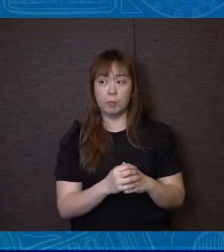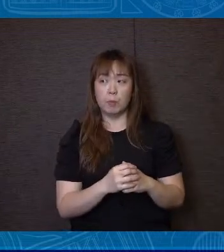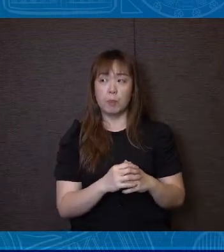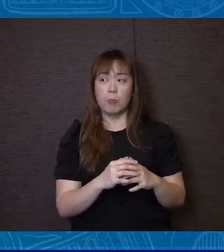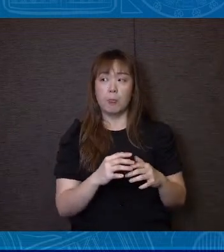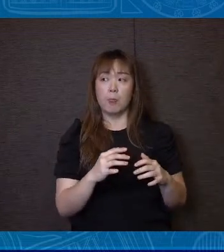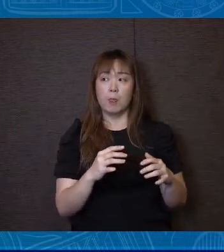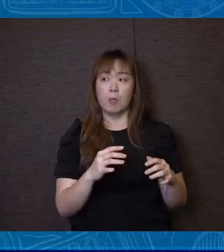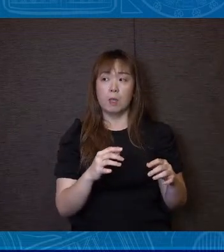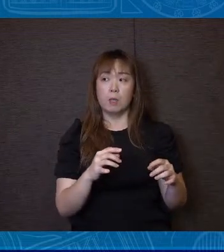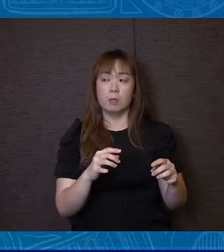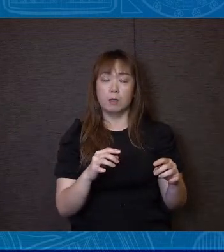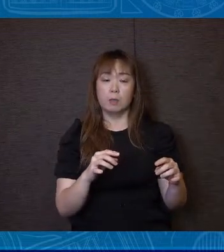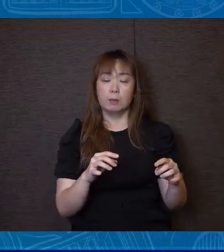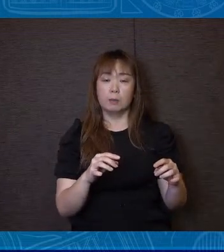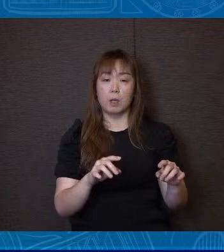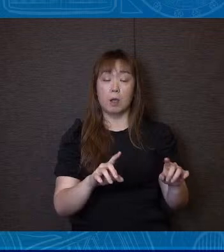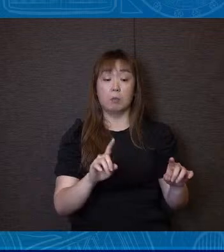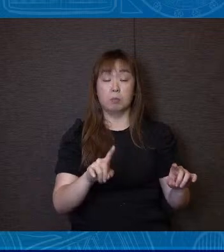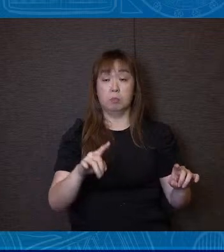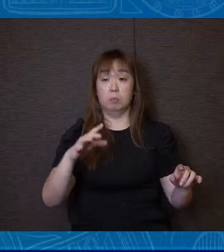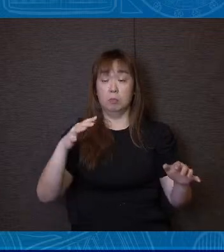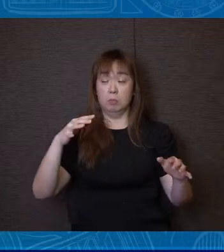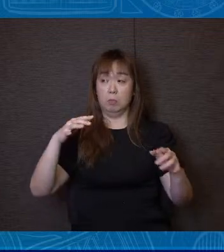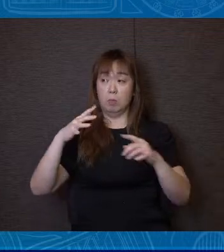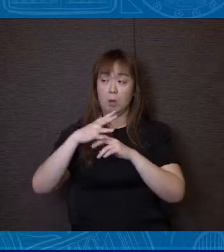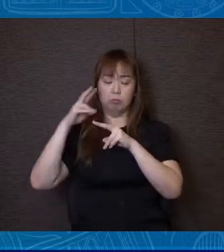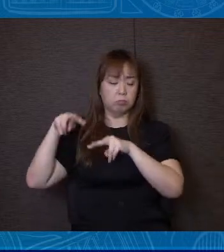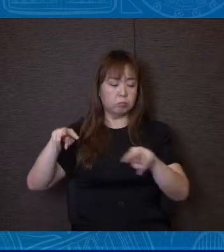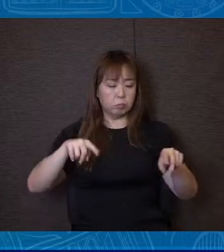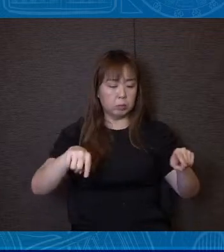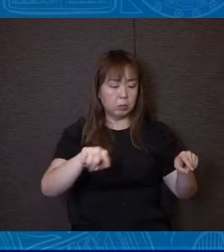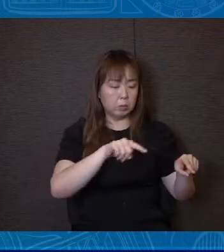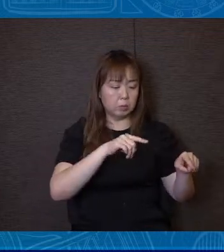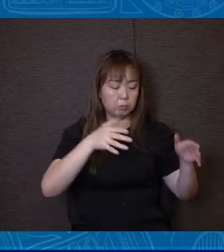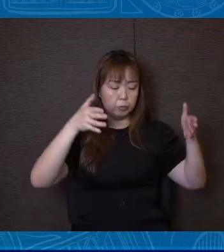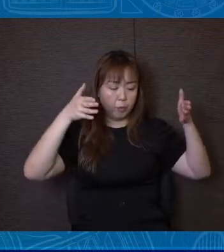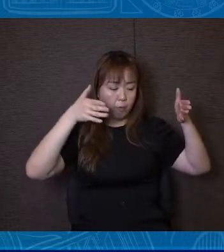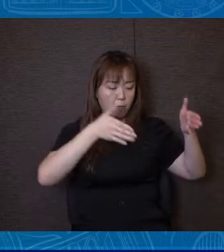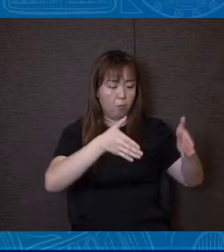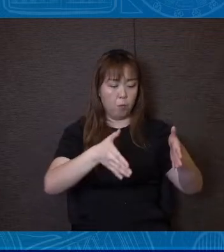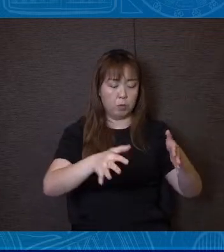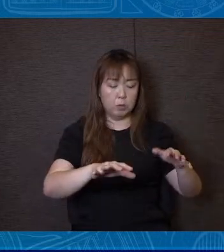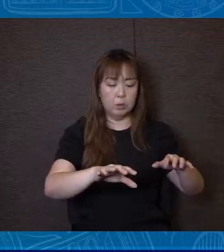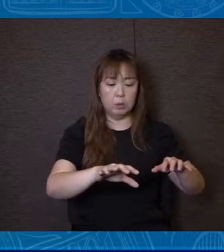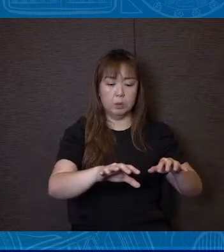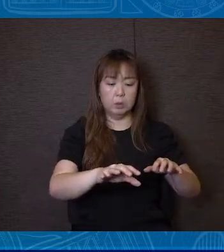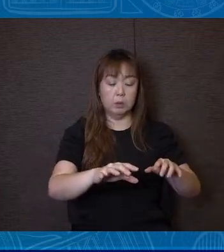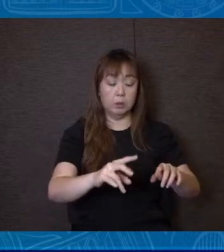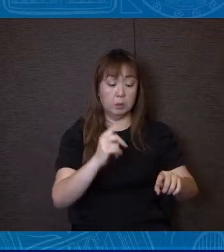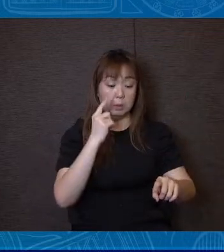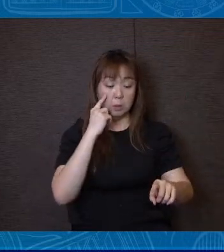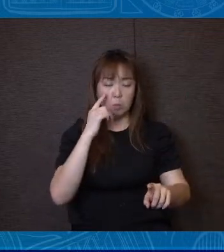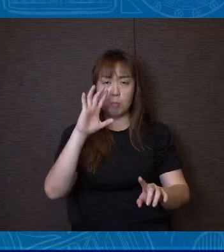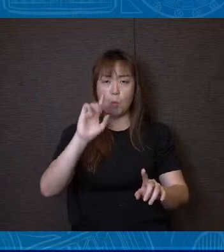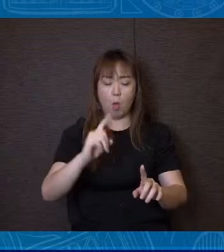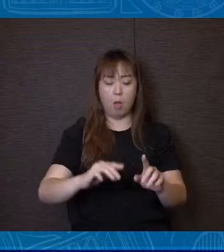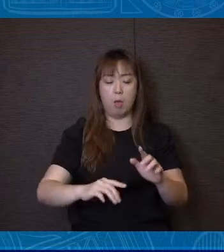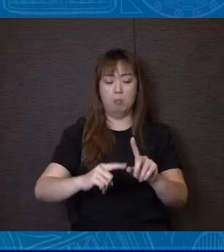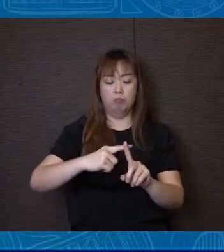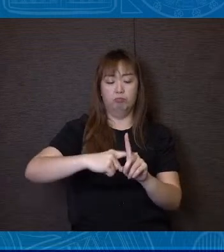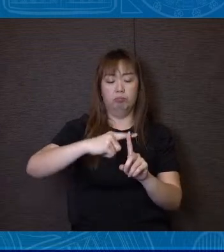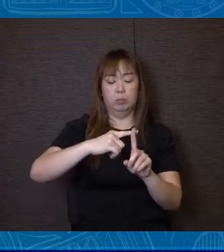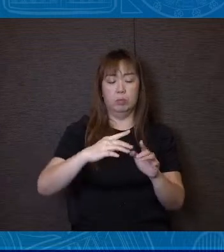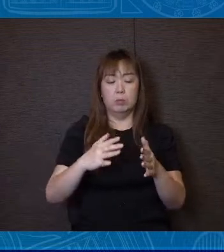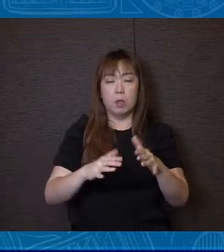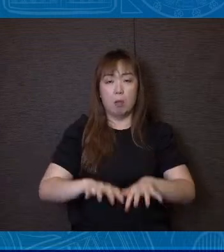the Metro Manila area. What we did, we took out up to where did the flood levels come. So this is now learning from